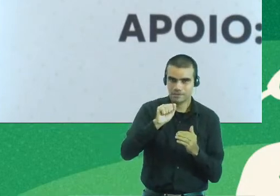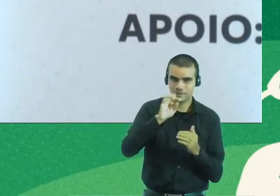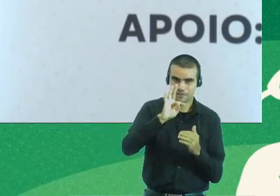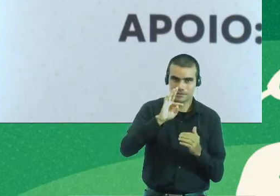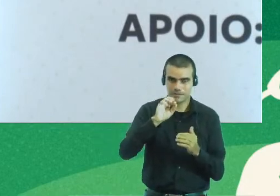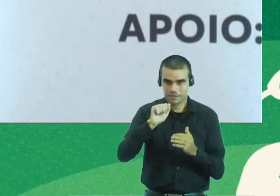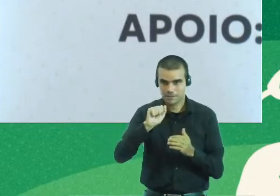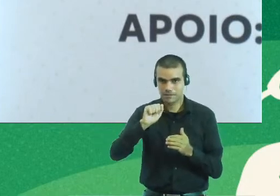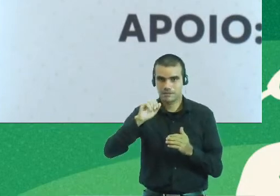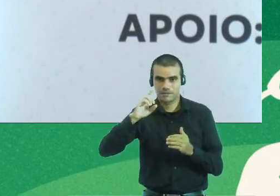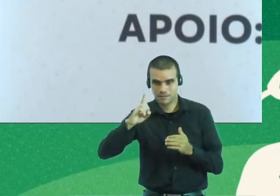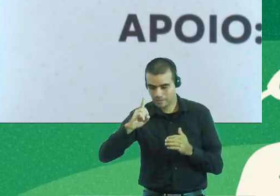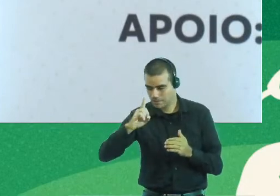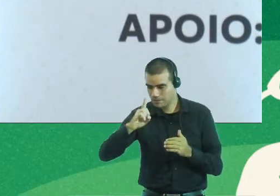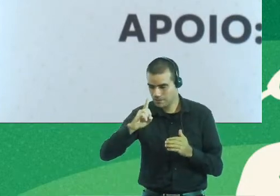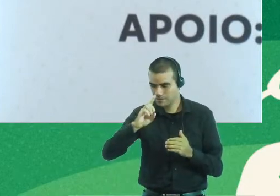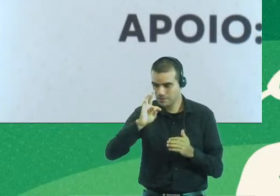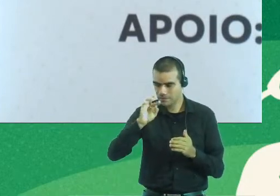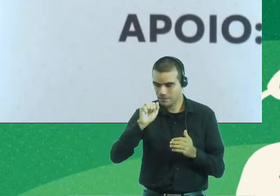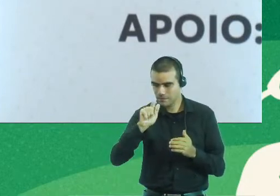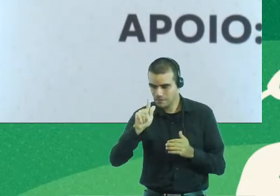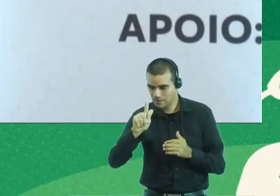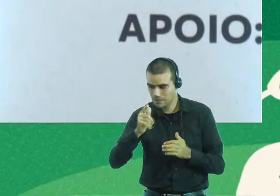here the one with the